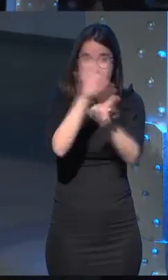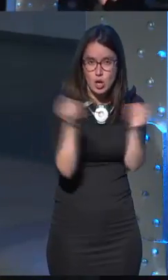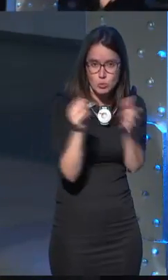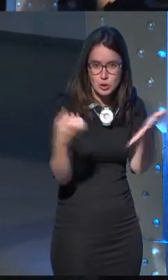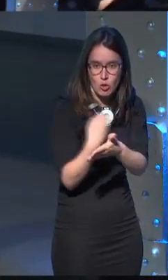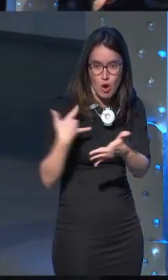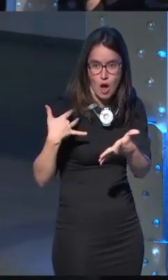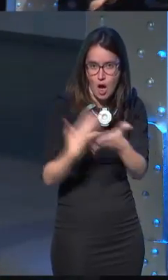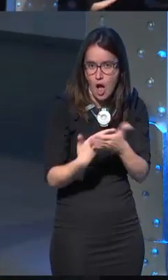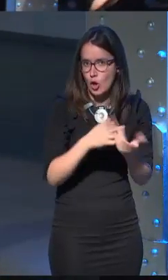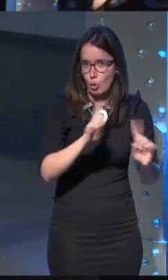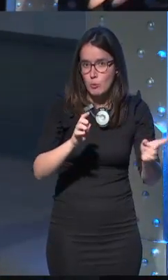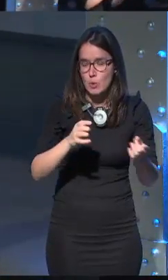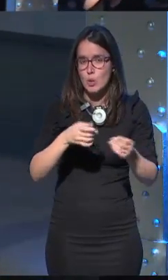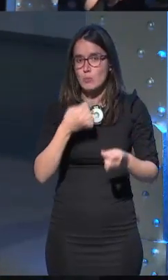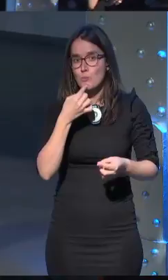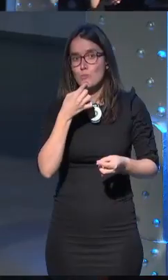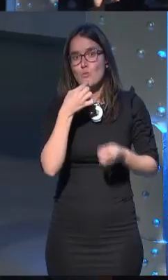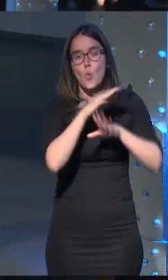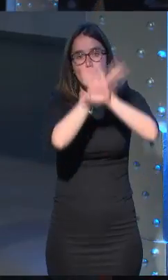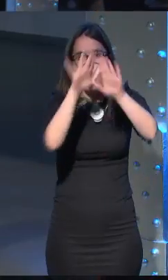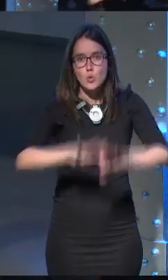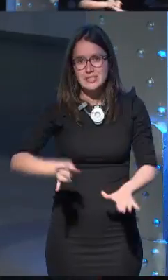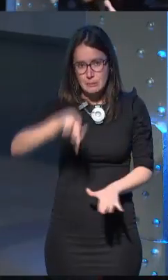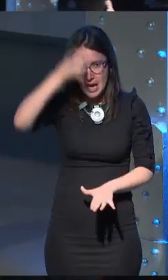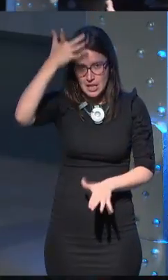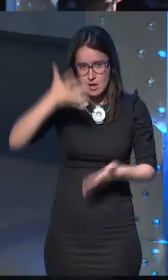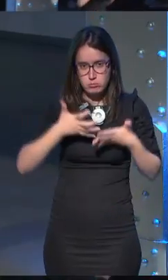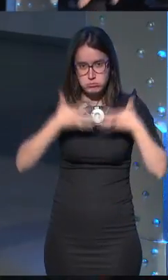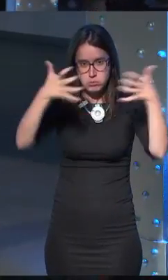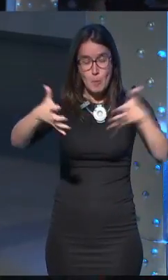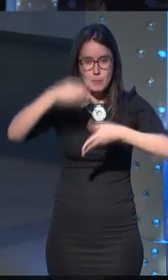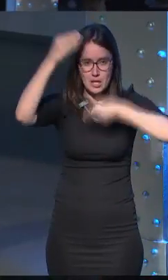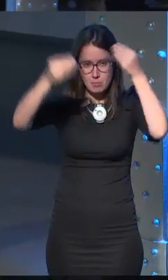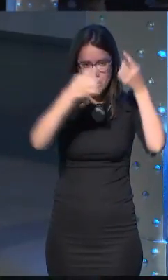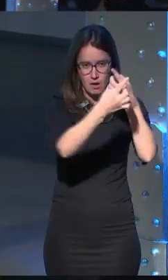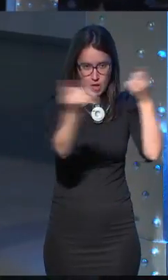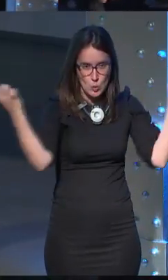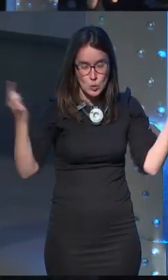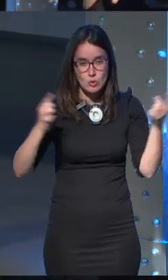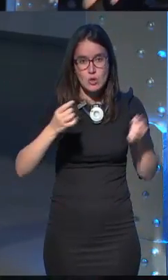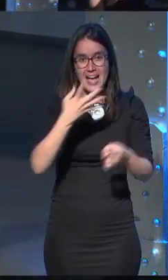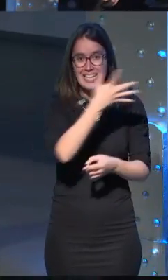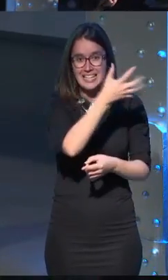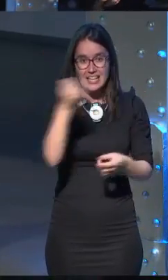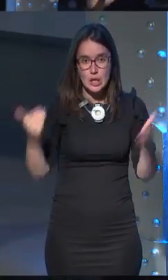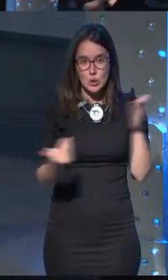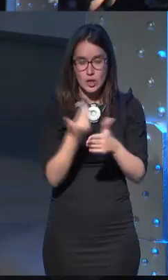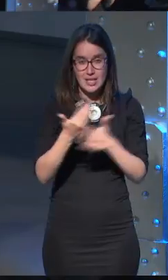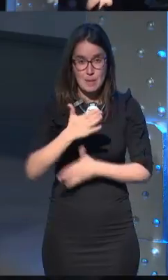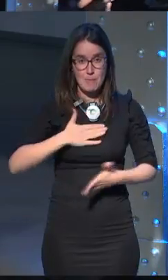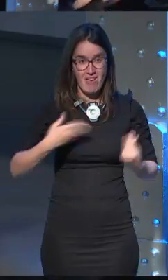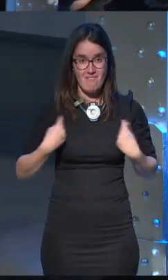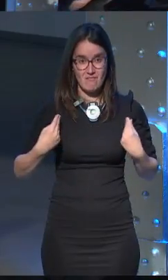you was with one final thought. You know, after me spending 500 days of my life on the International